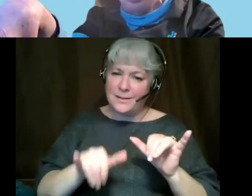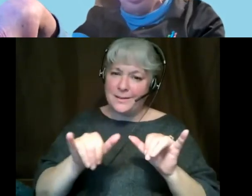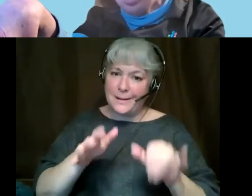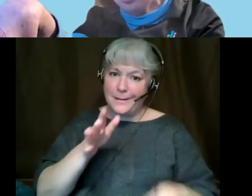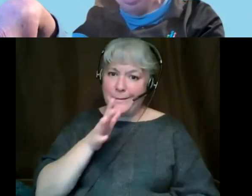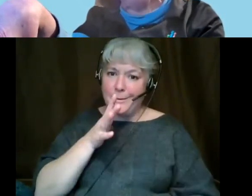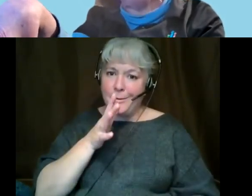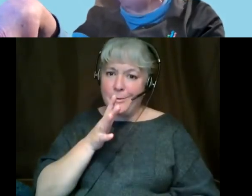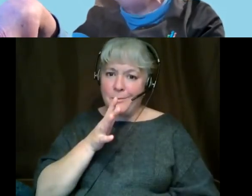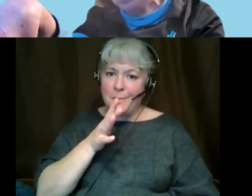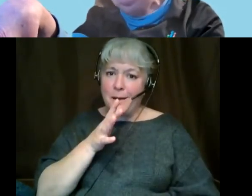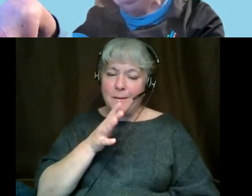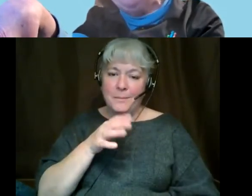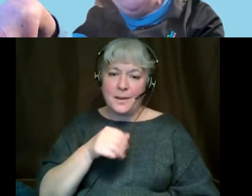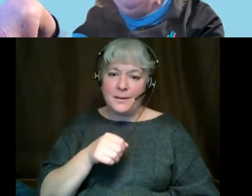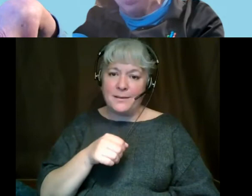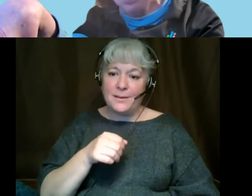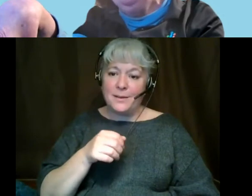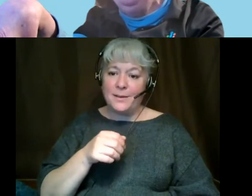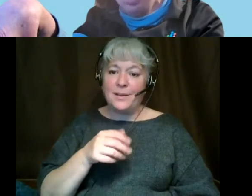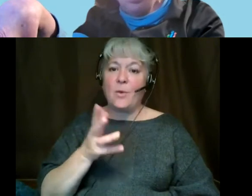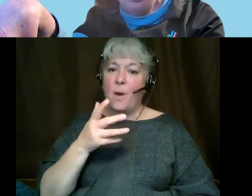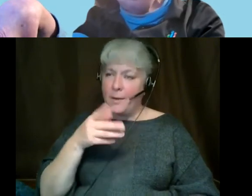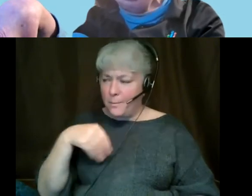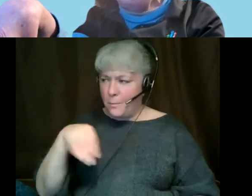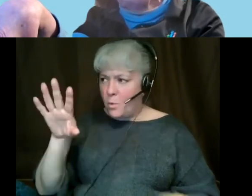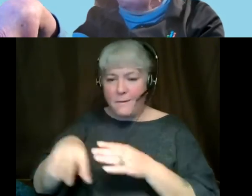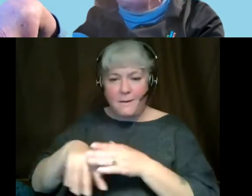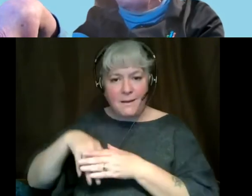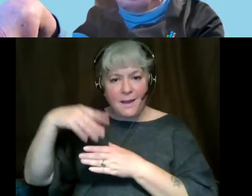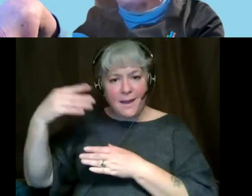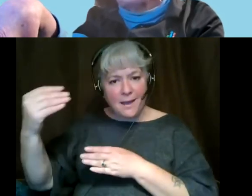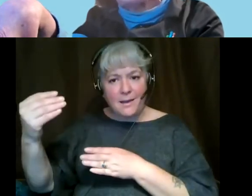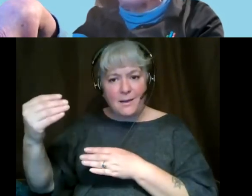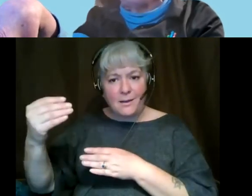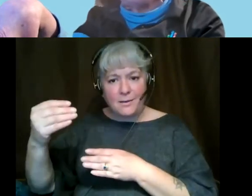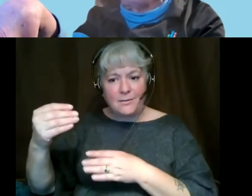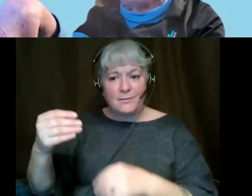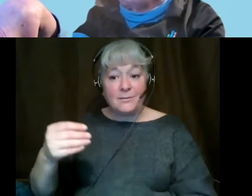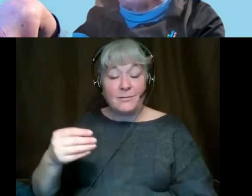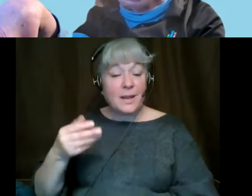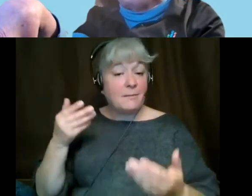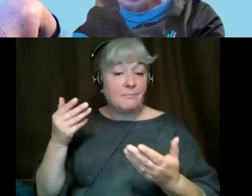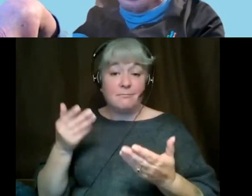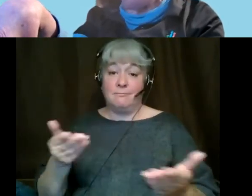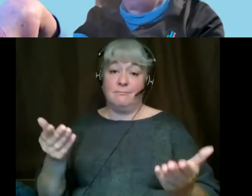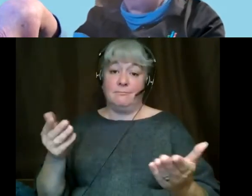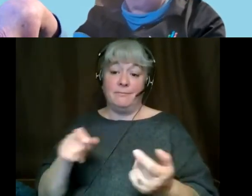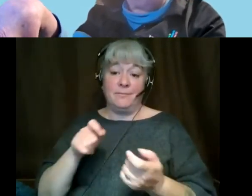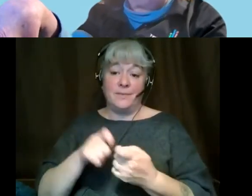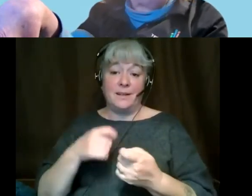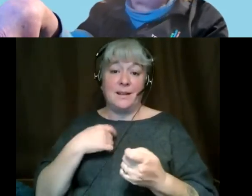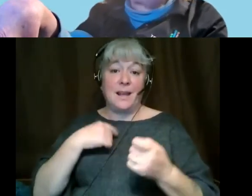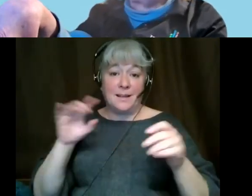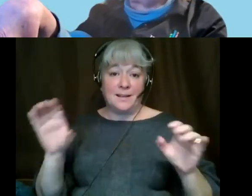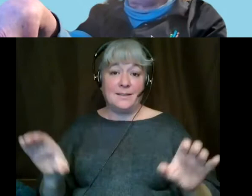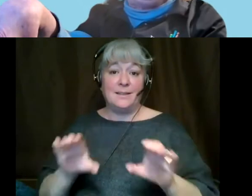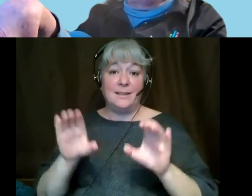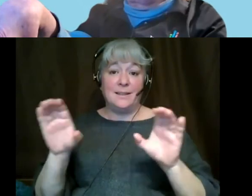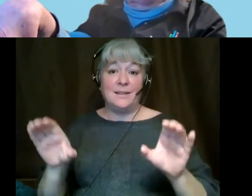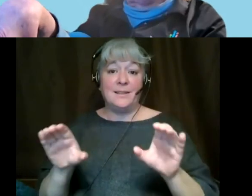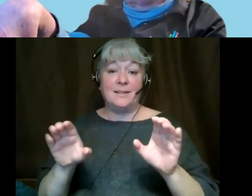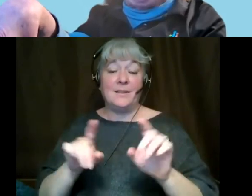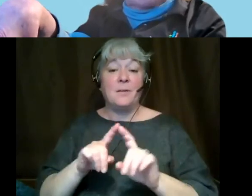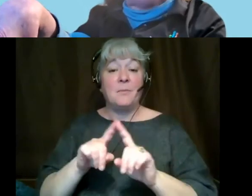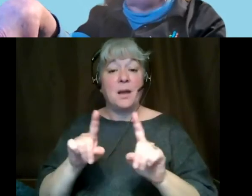mom, and I want to move out. And that's exactly what I did. But when